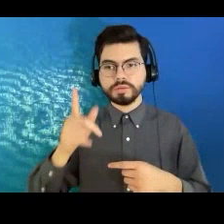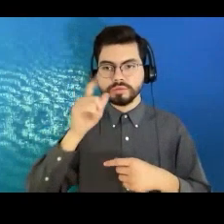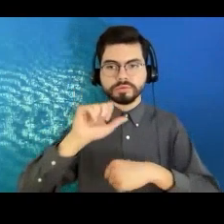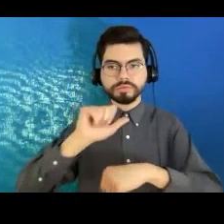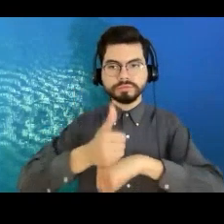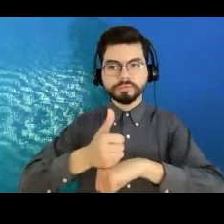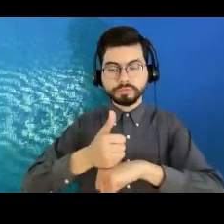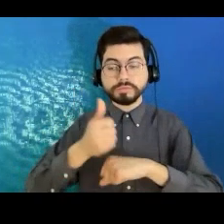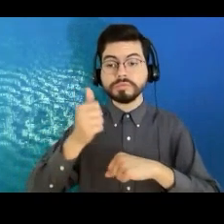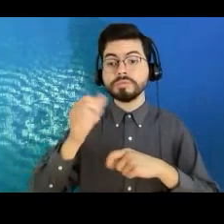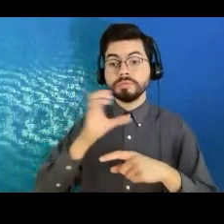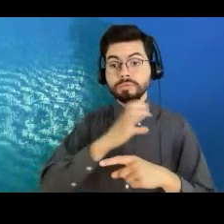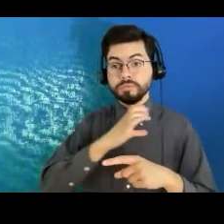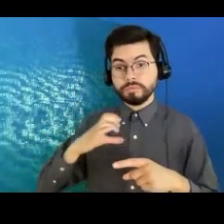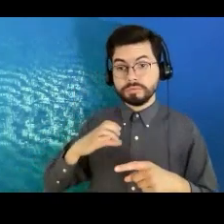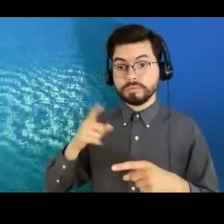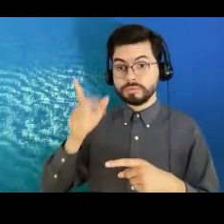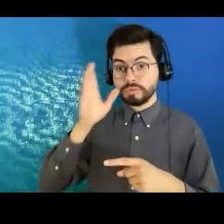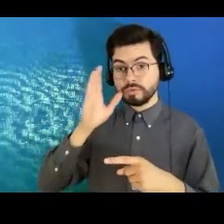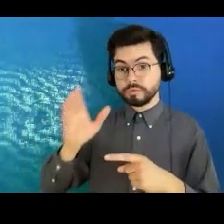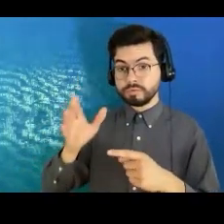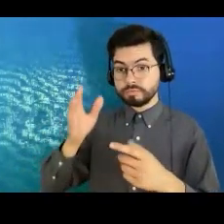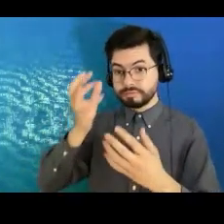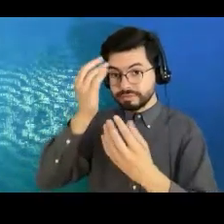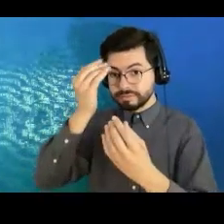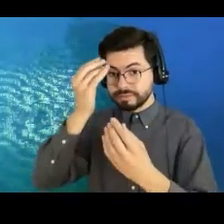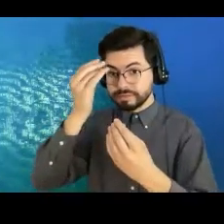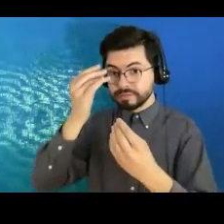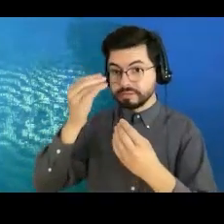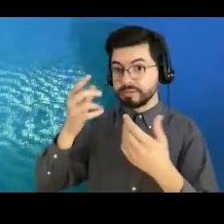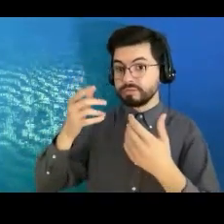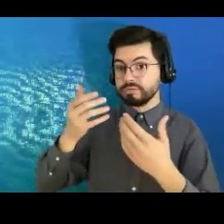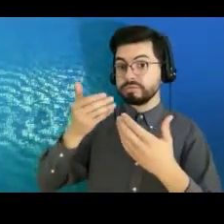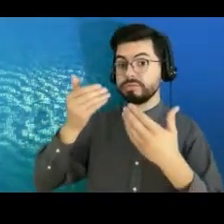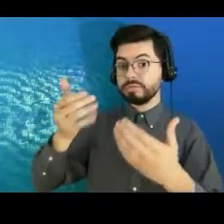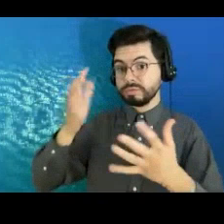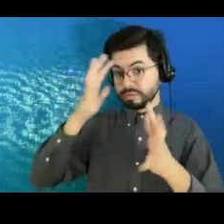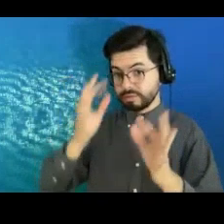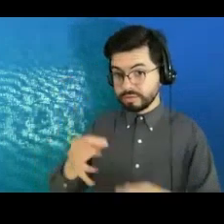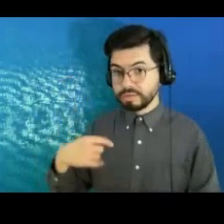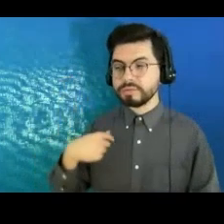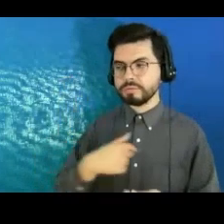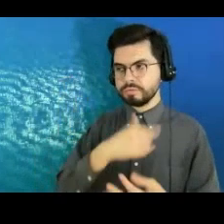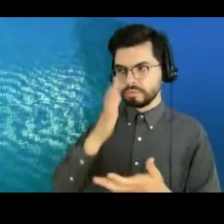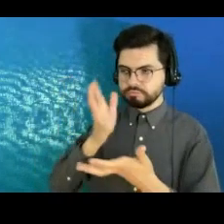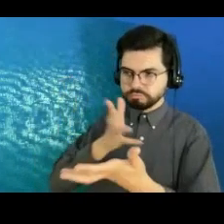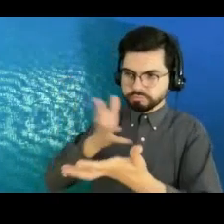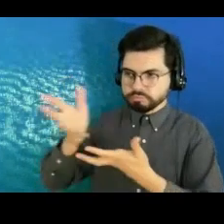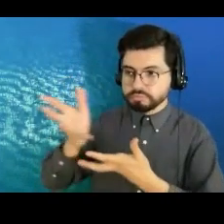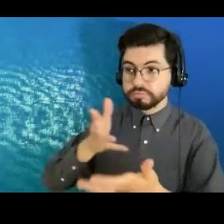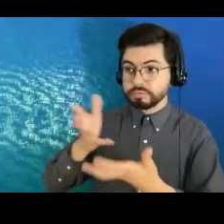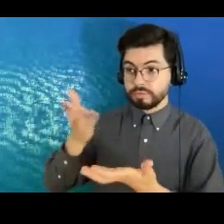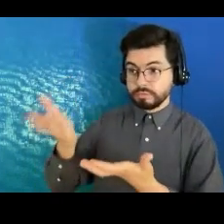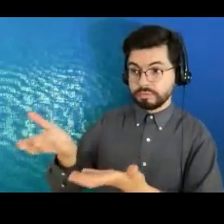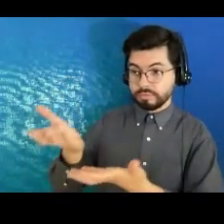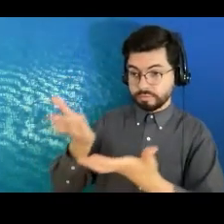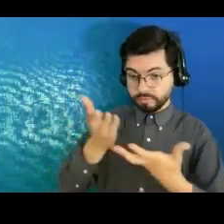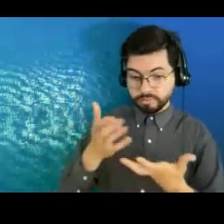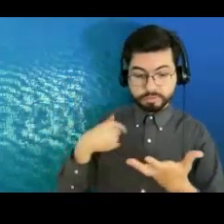will engage with FWP and the commission once we know what those proposals are going to be. We've heard a whole bunch of different rumors. I